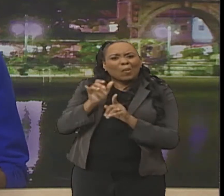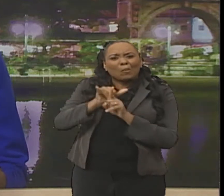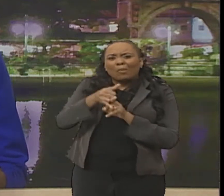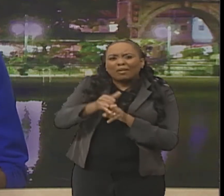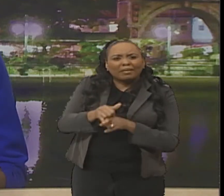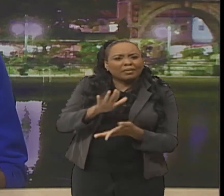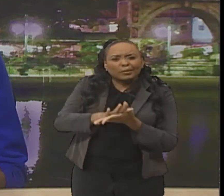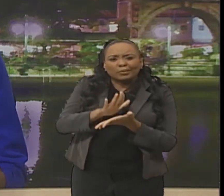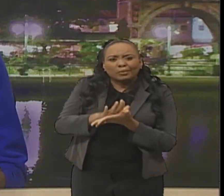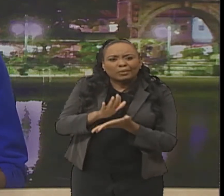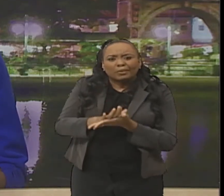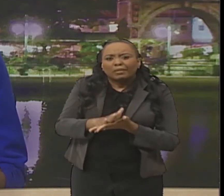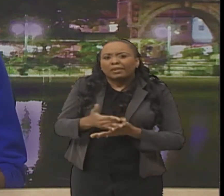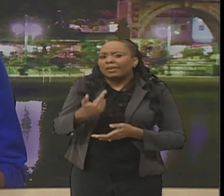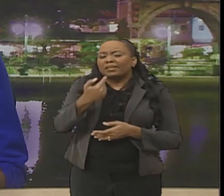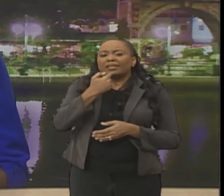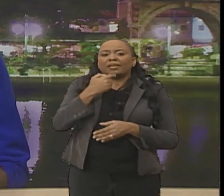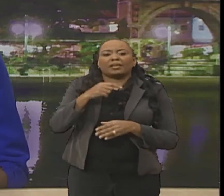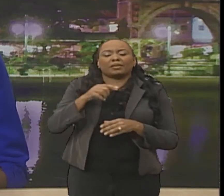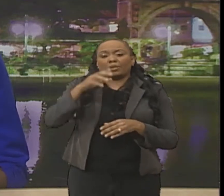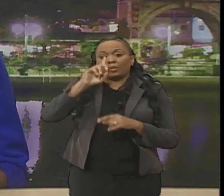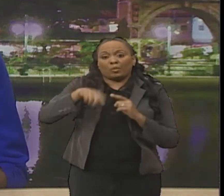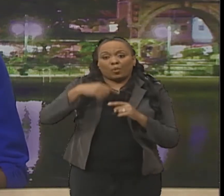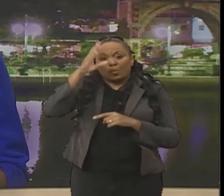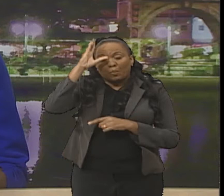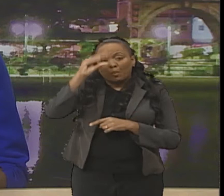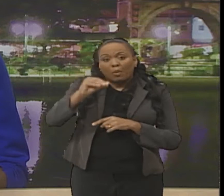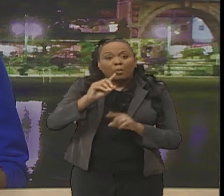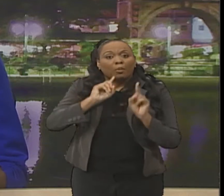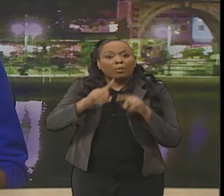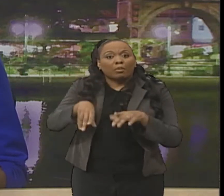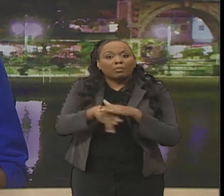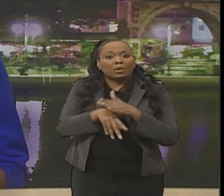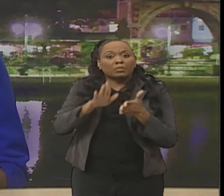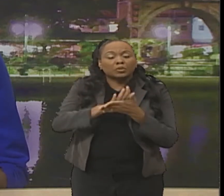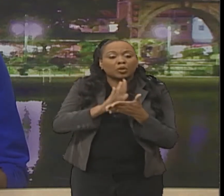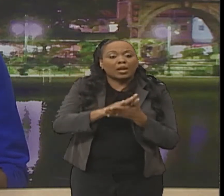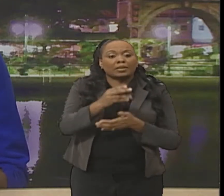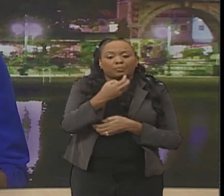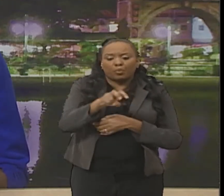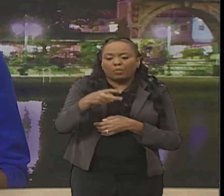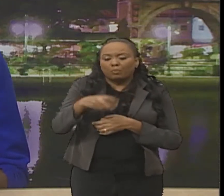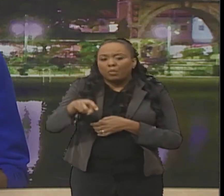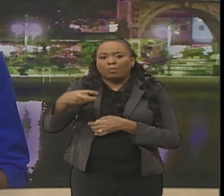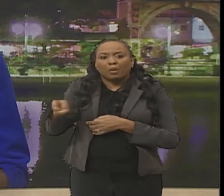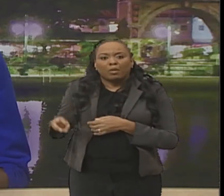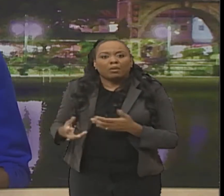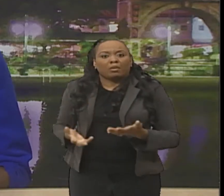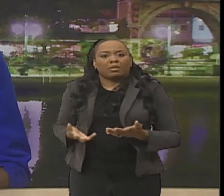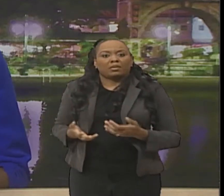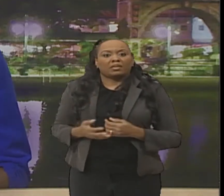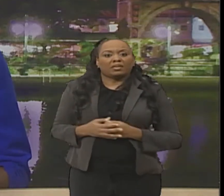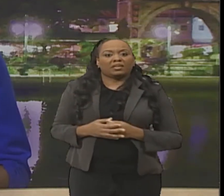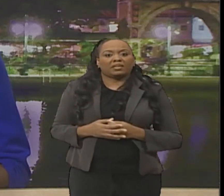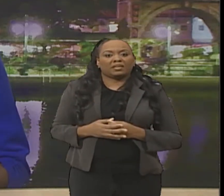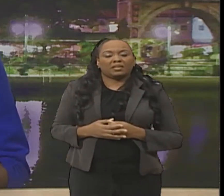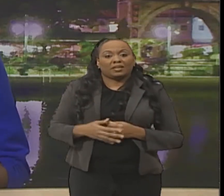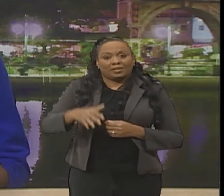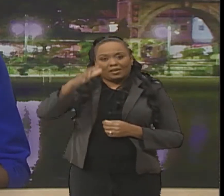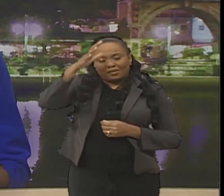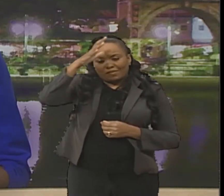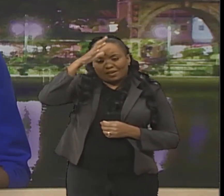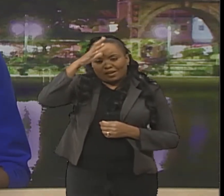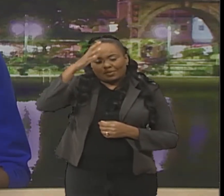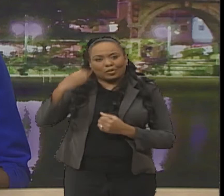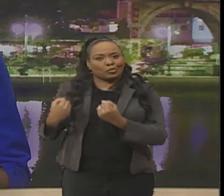pattern of the child's time in primary school, where he attended 3 different institutions because of similar allegations. He is siding with the ministry